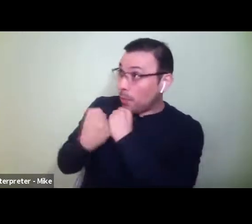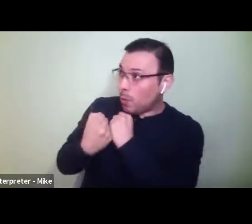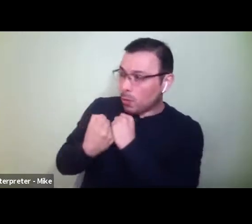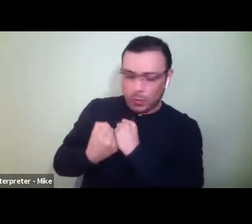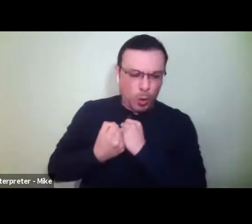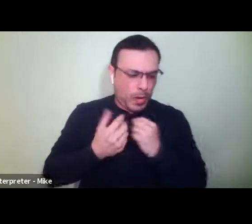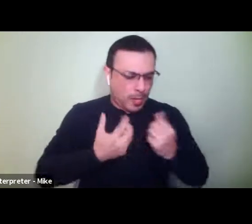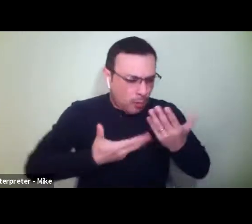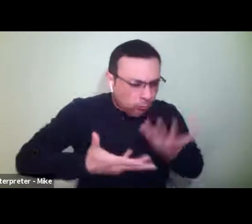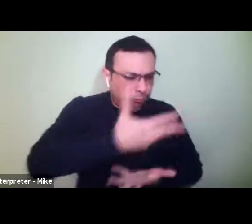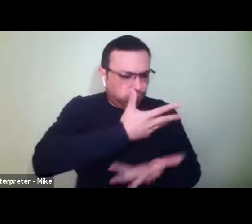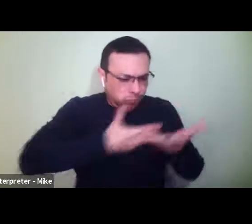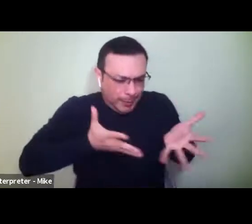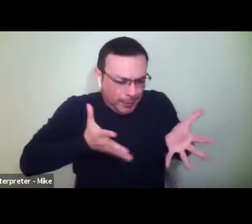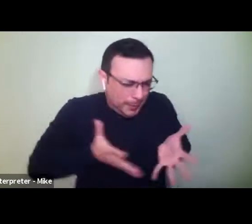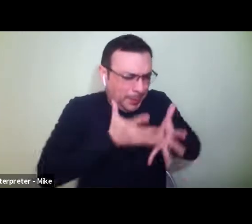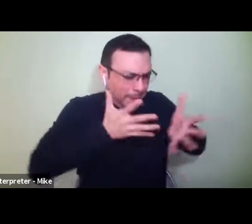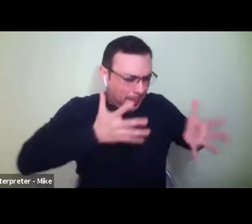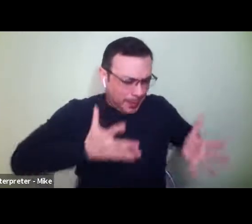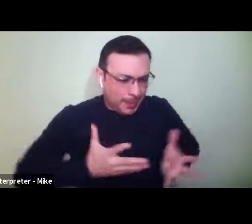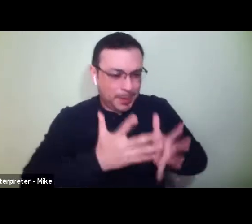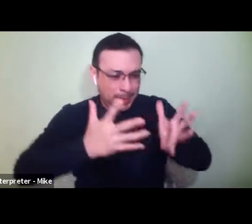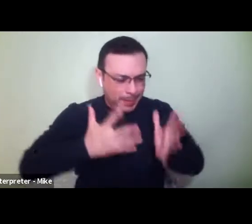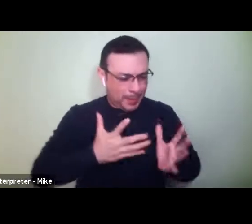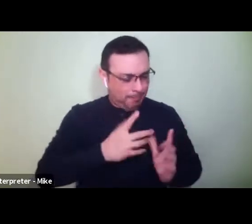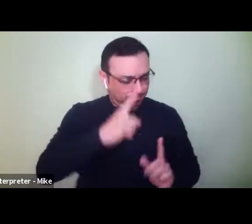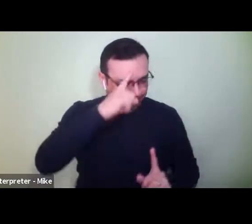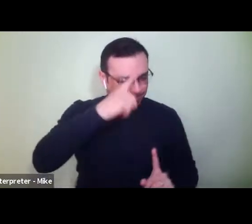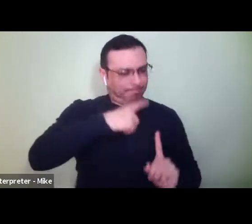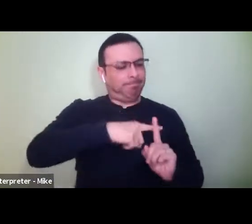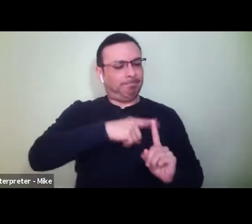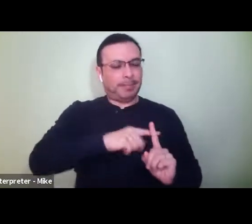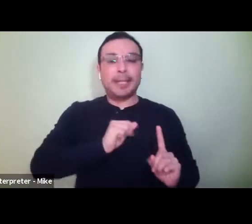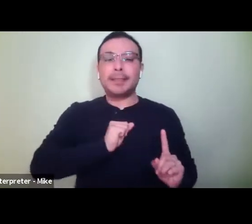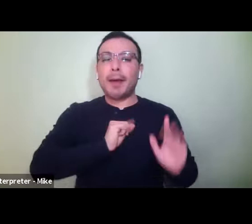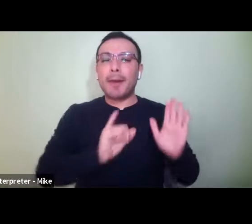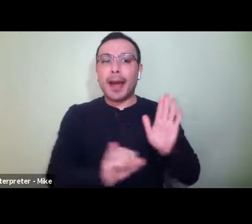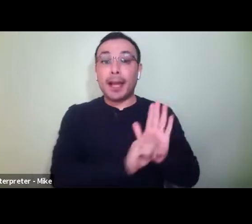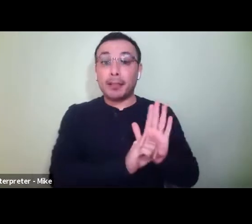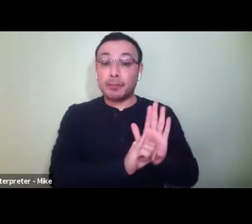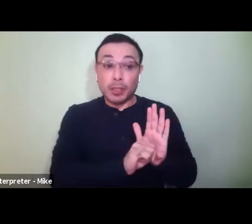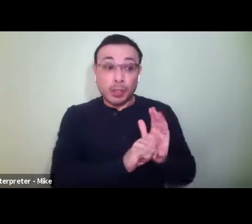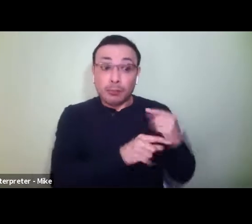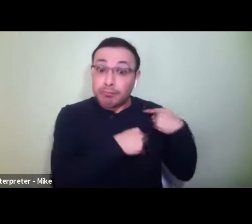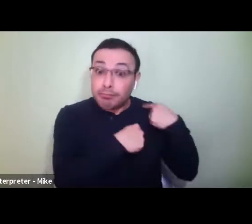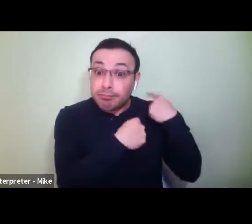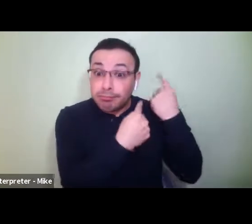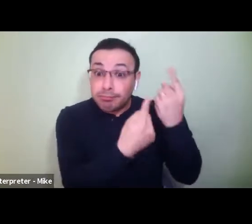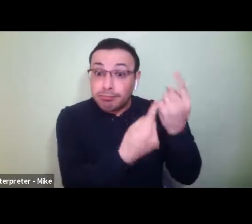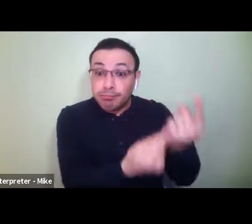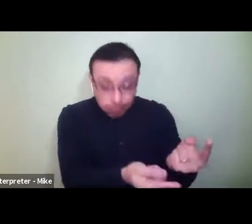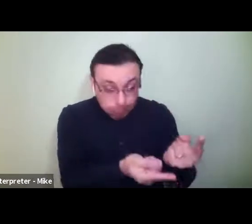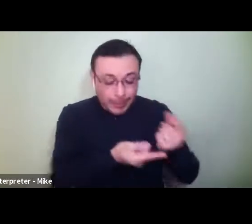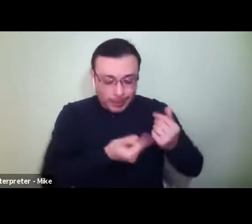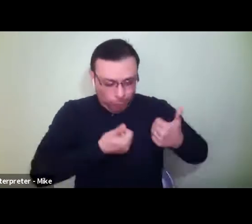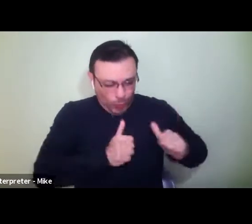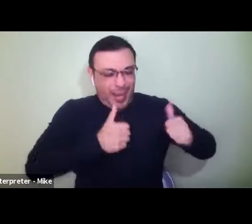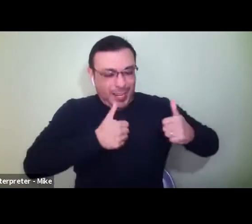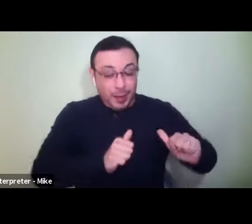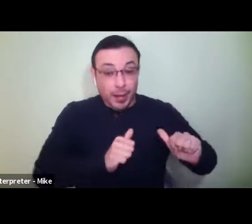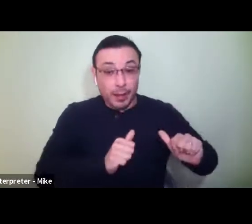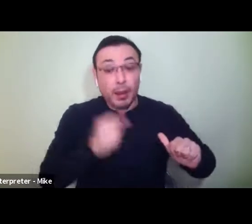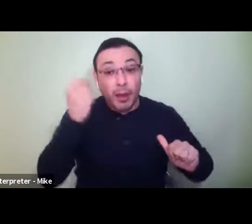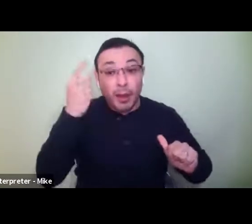self-identities, and we have continued to do so. But in the end, the enslaved were still enslaved. And in